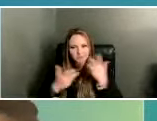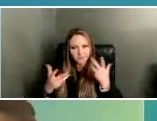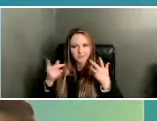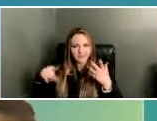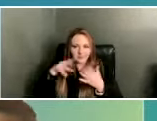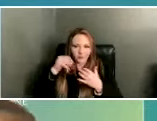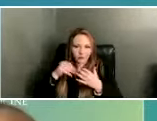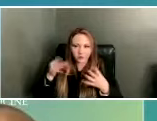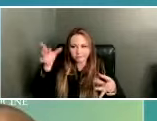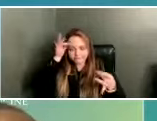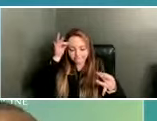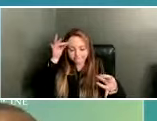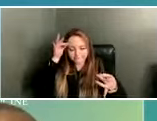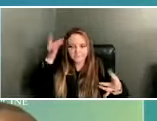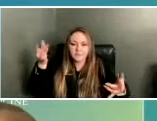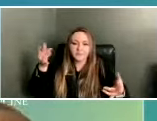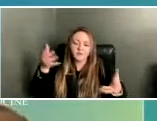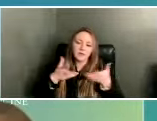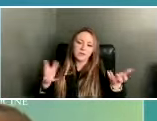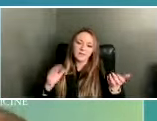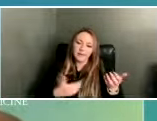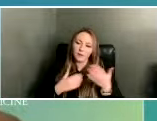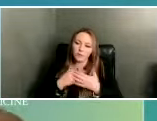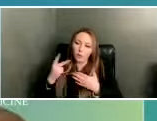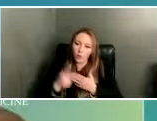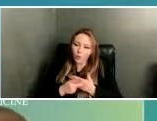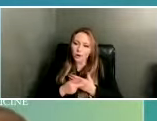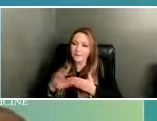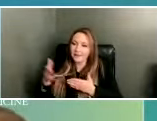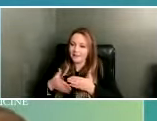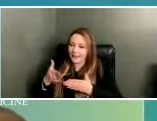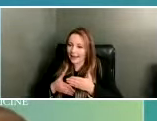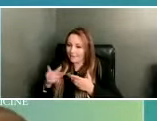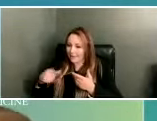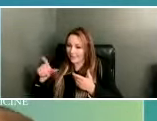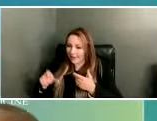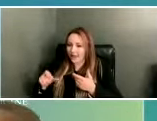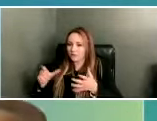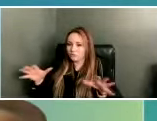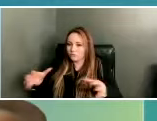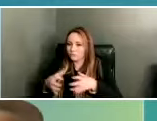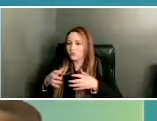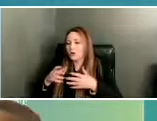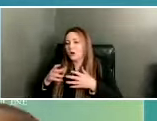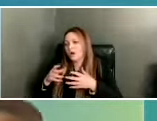they're learning and taking in. So a lot of our program feature at the end where they have to put together a project